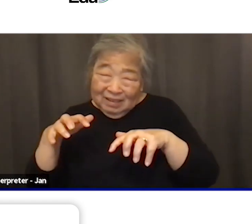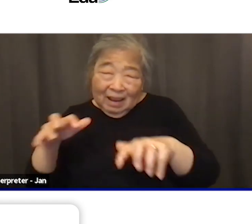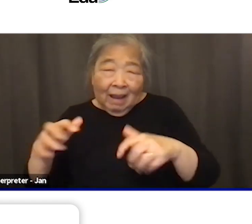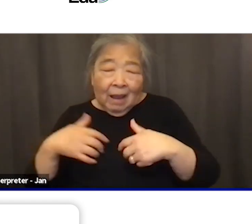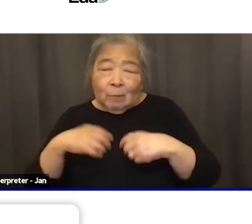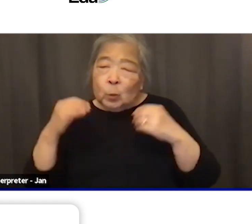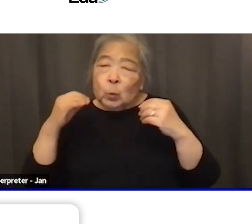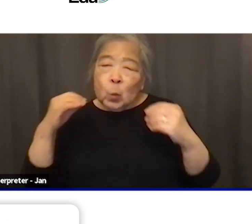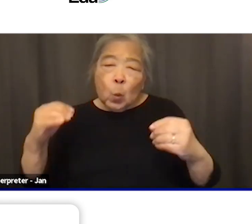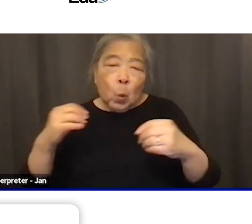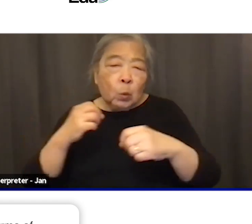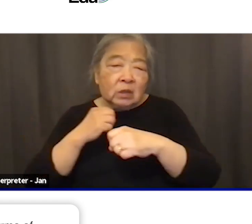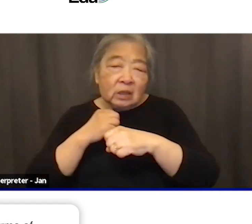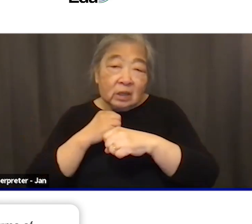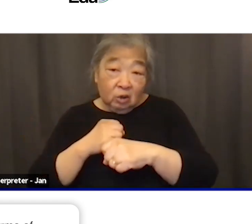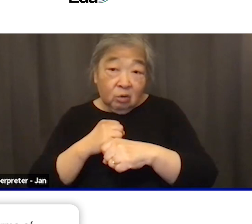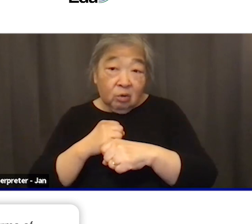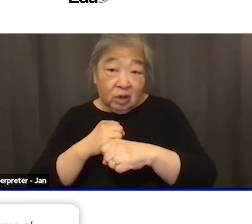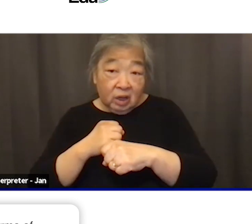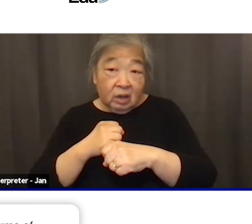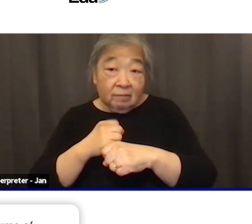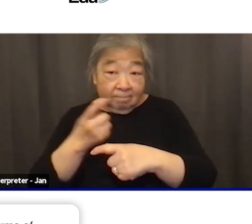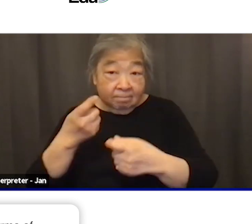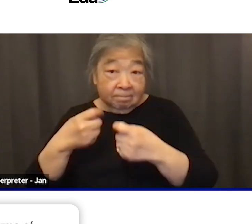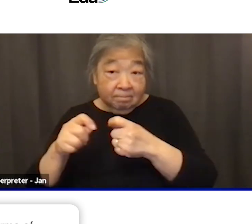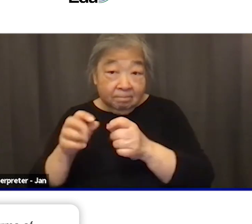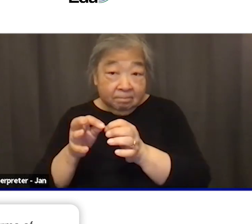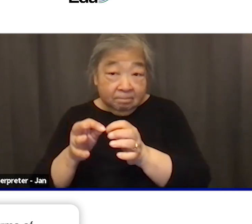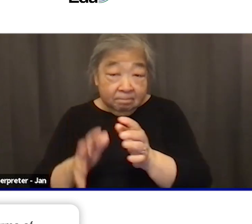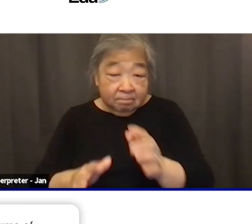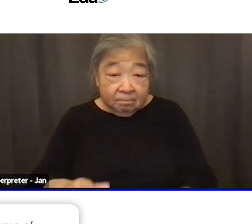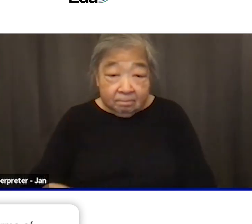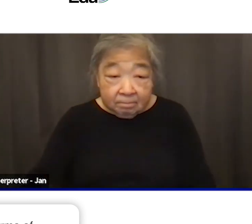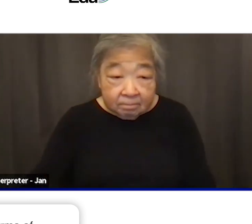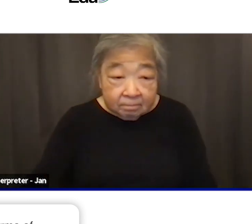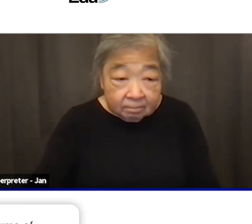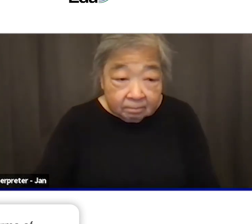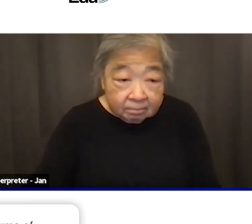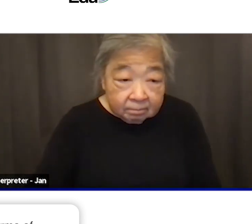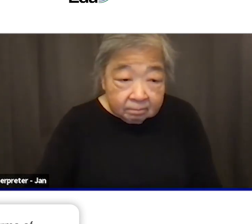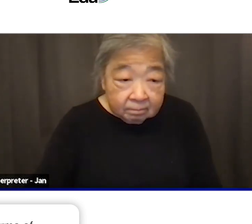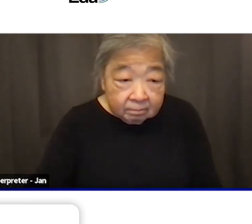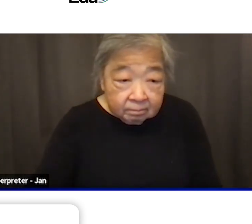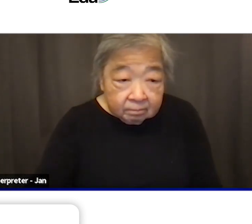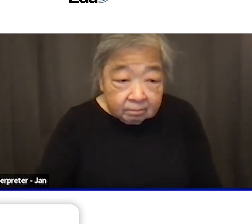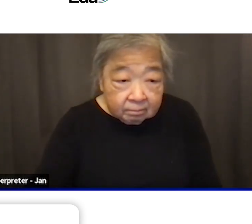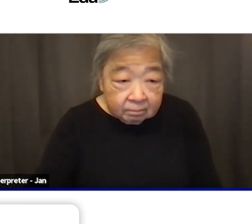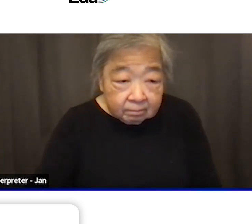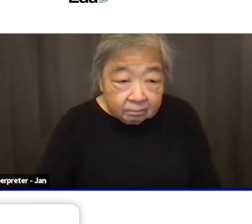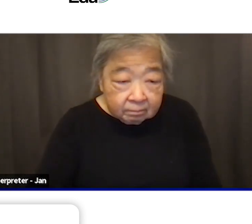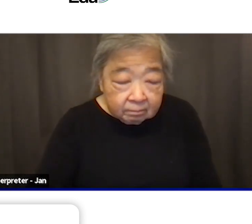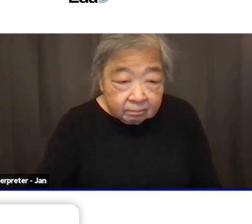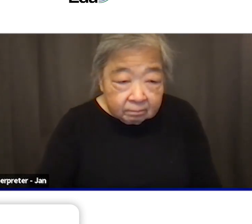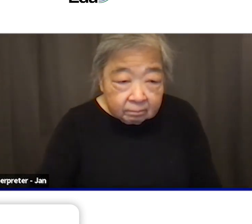Security in this context isn't security in terms of safety. Our